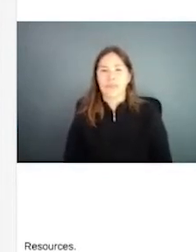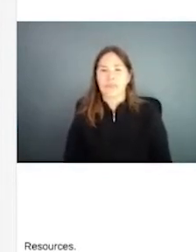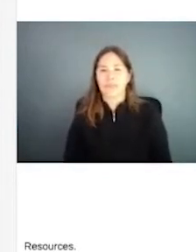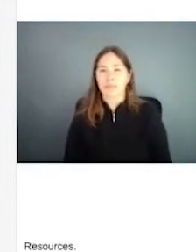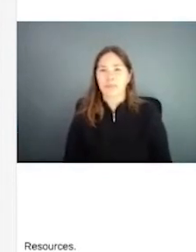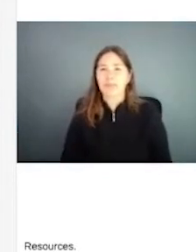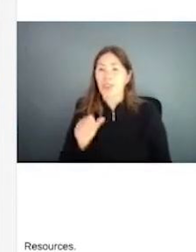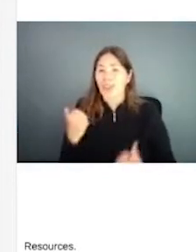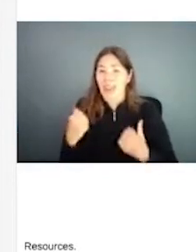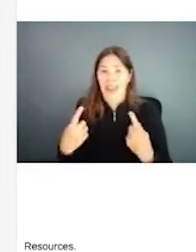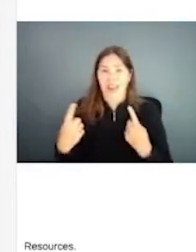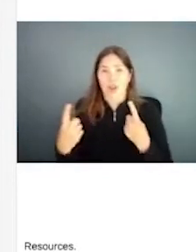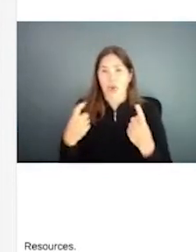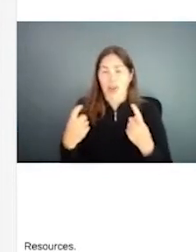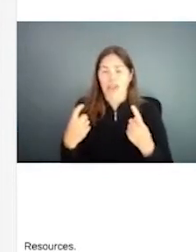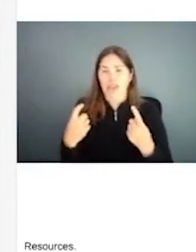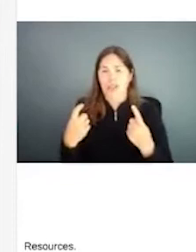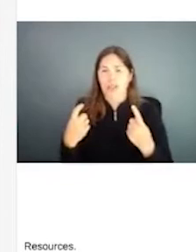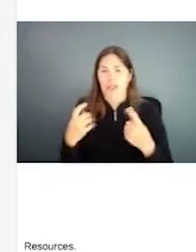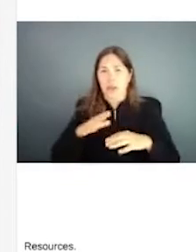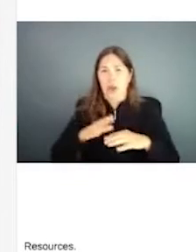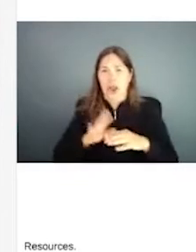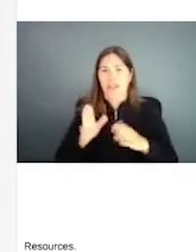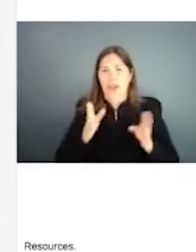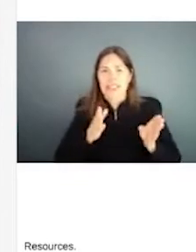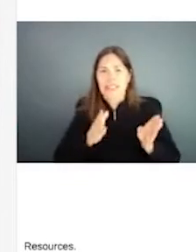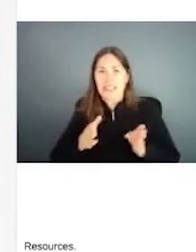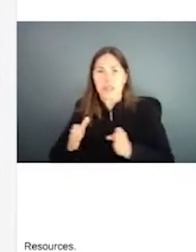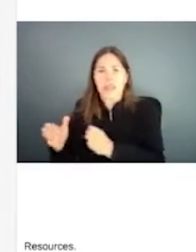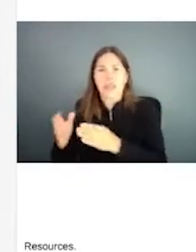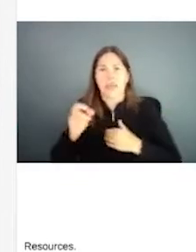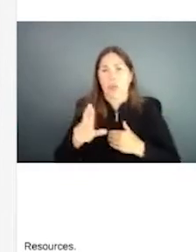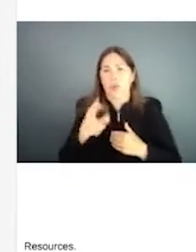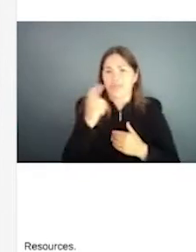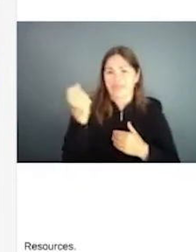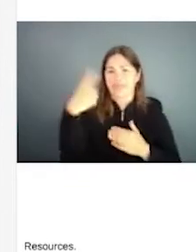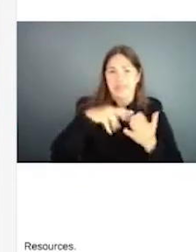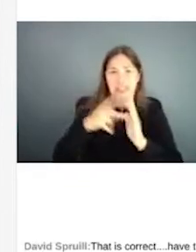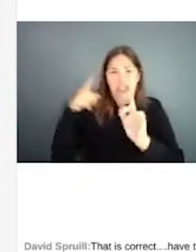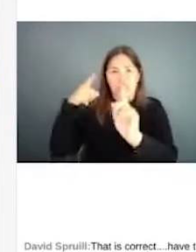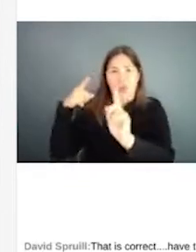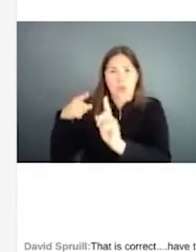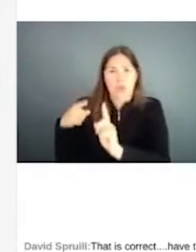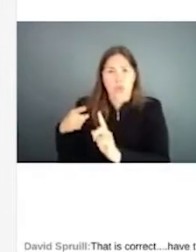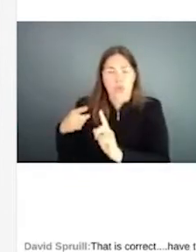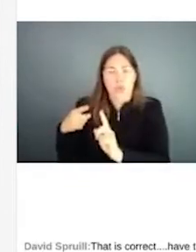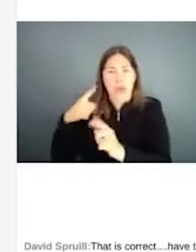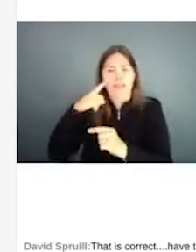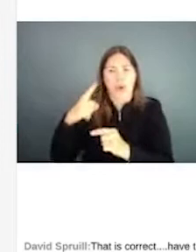So does anyone have any questions on the sequencing, or does everyone understand what the goal is going to be for